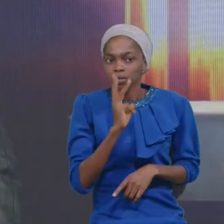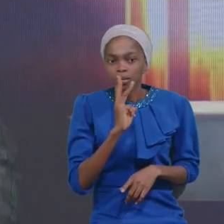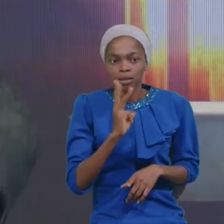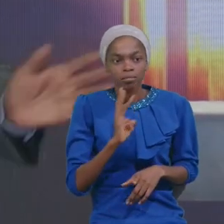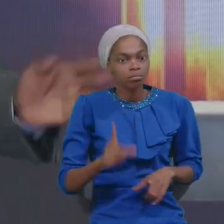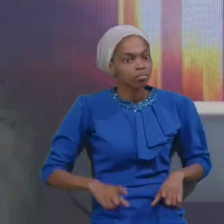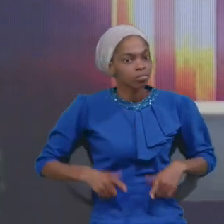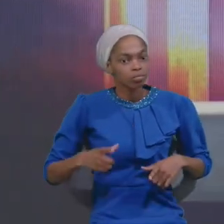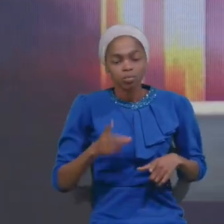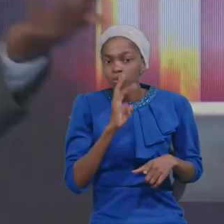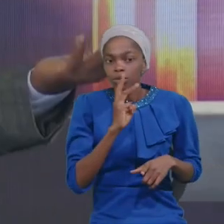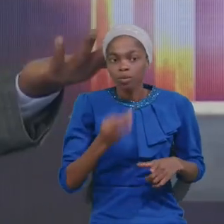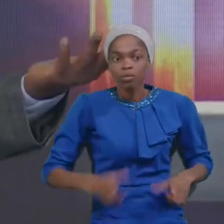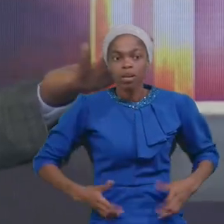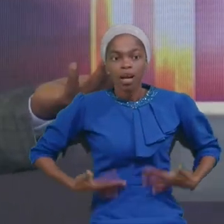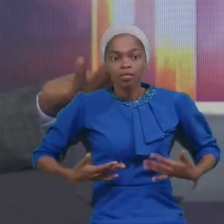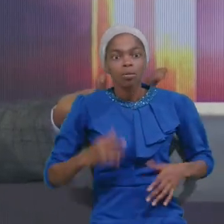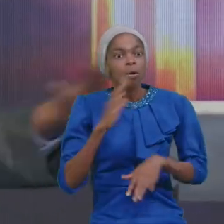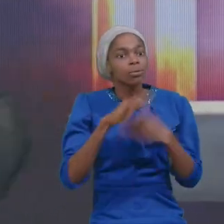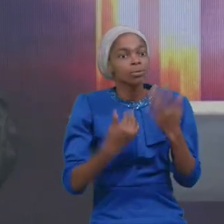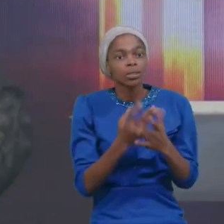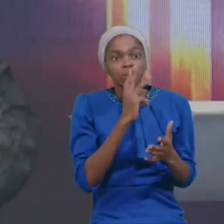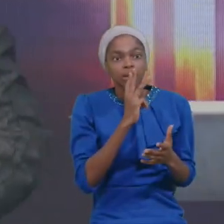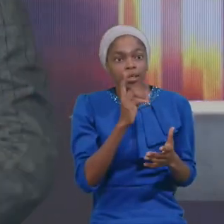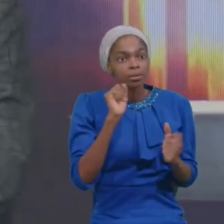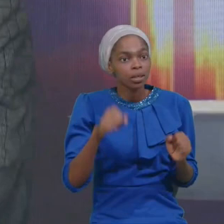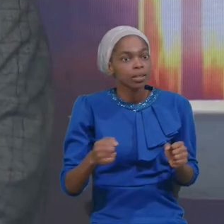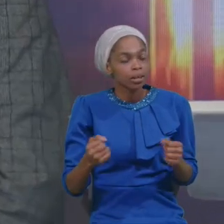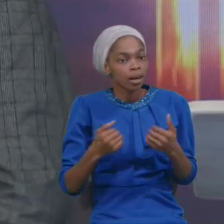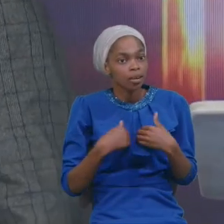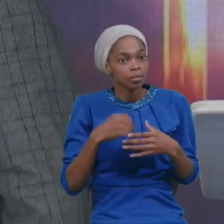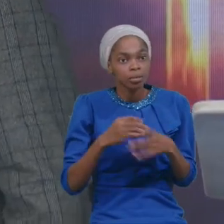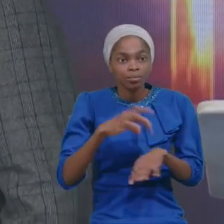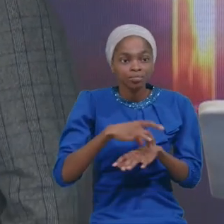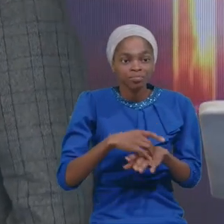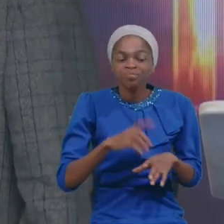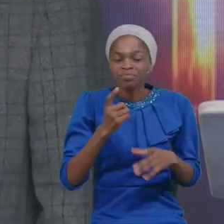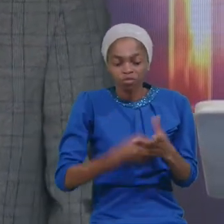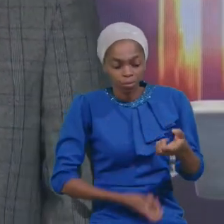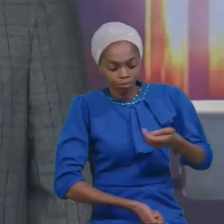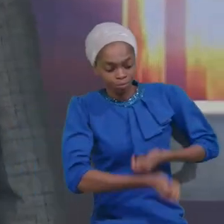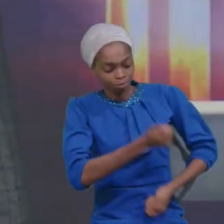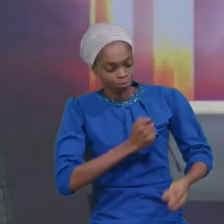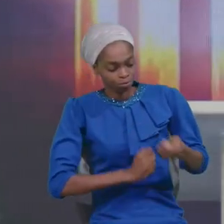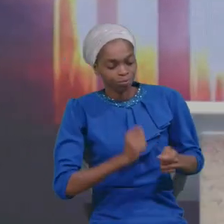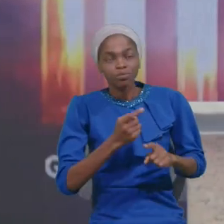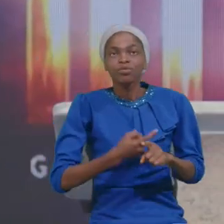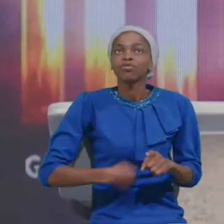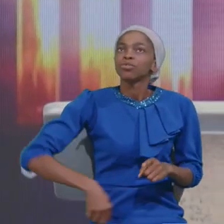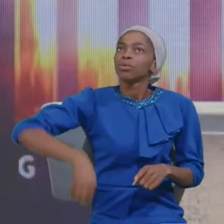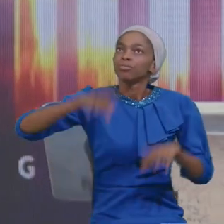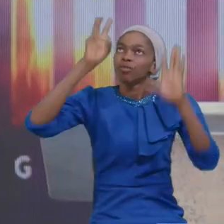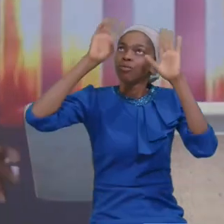rain, from the river, all those waters, we cannot refer to them as